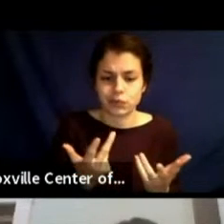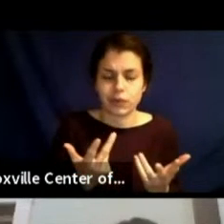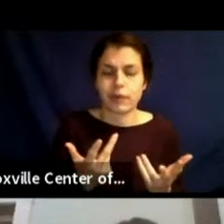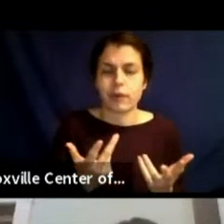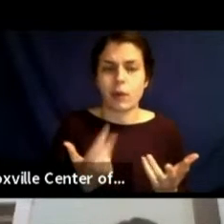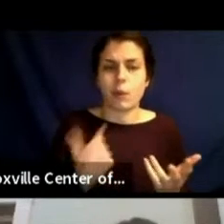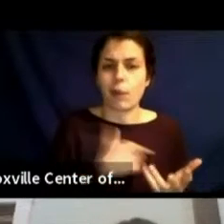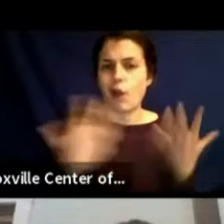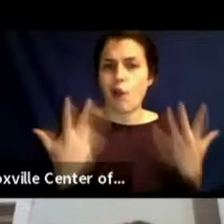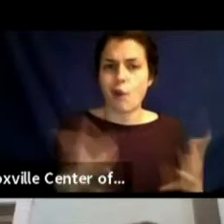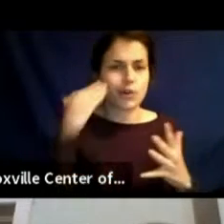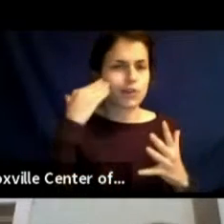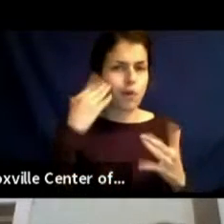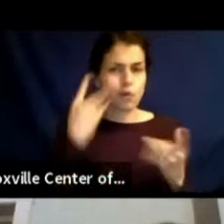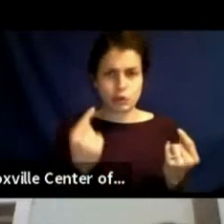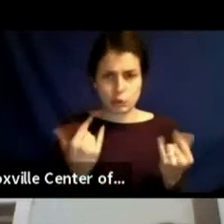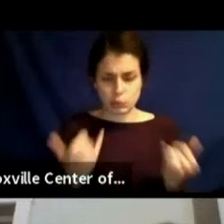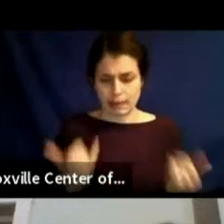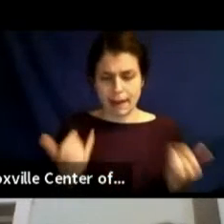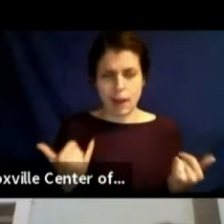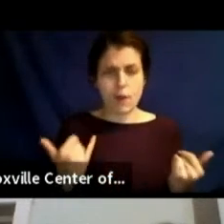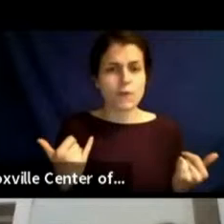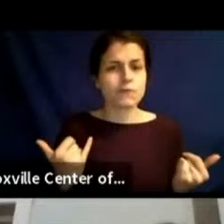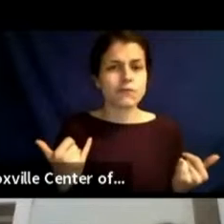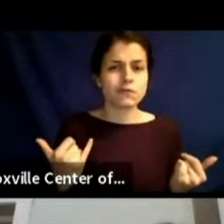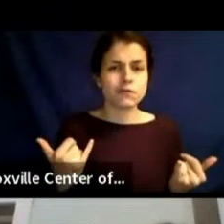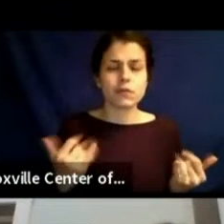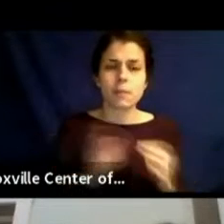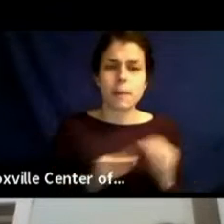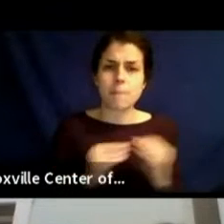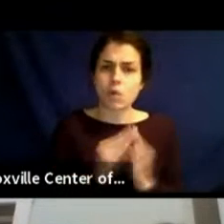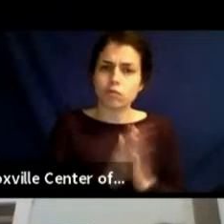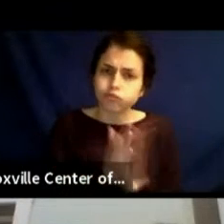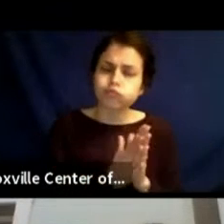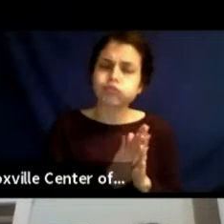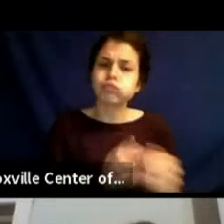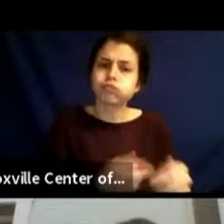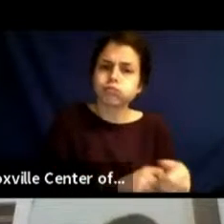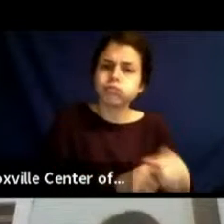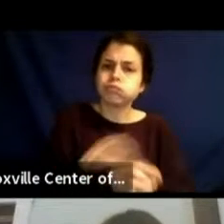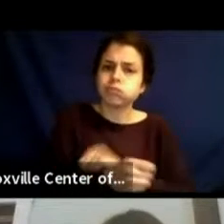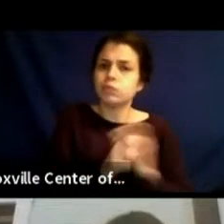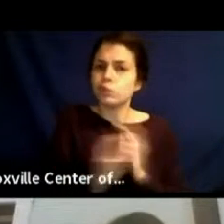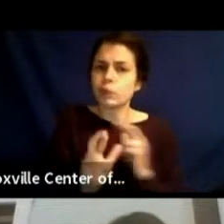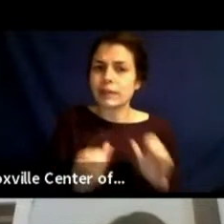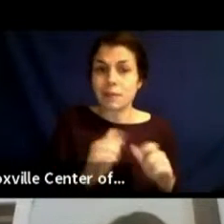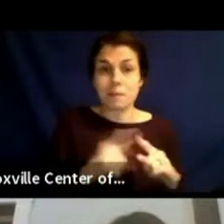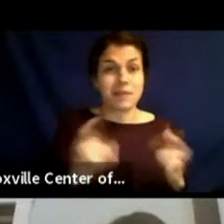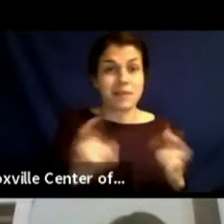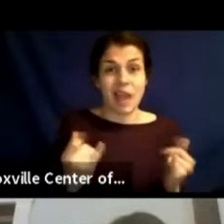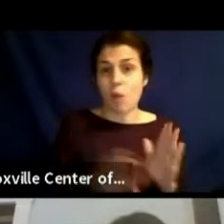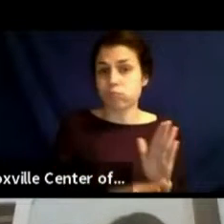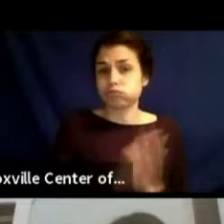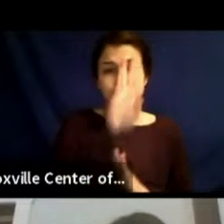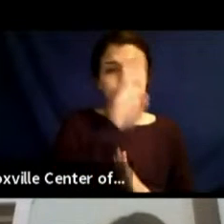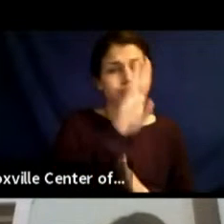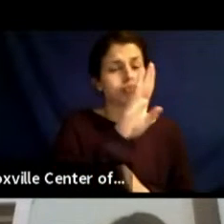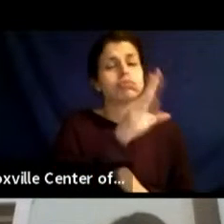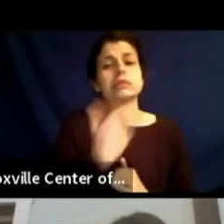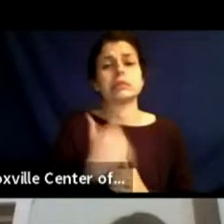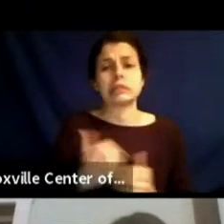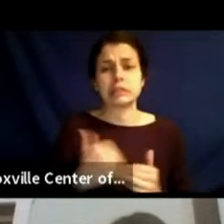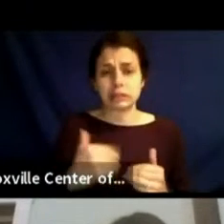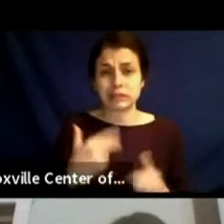far as being more aggressive. But this is where we are. And so it's a bigger